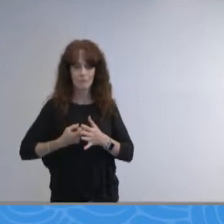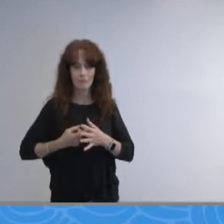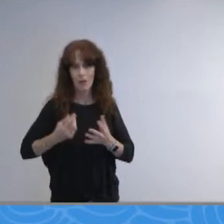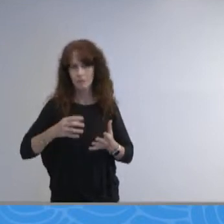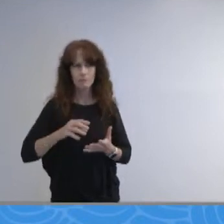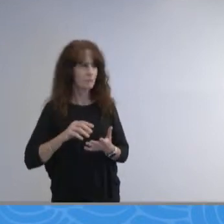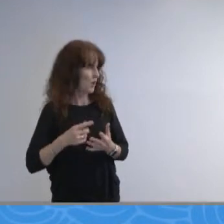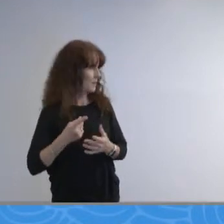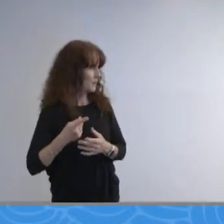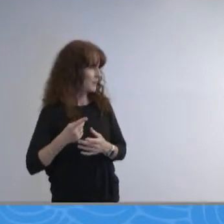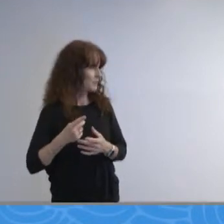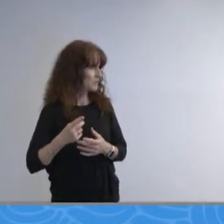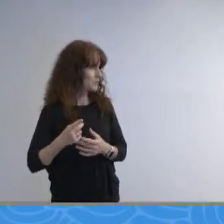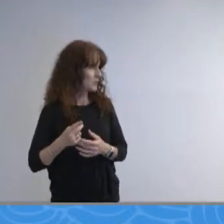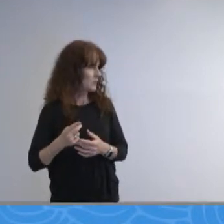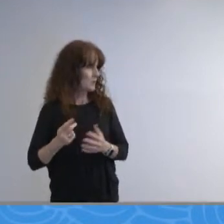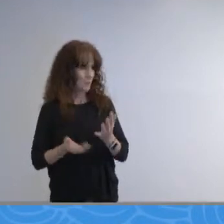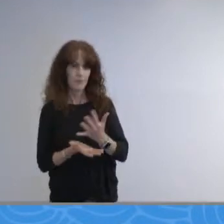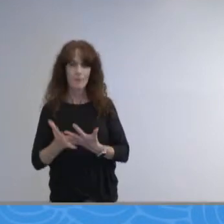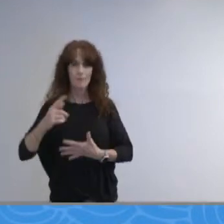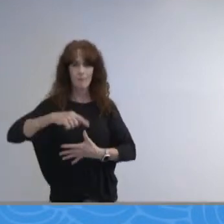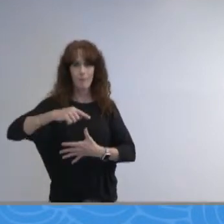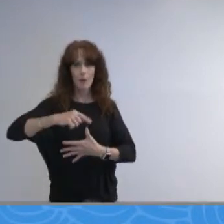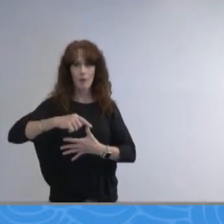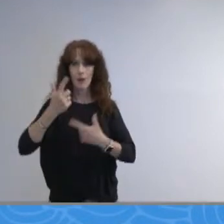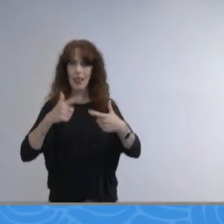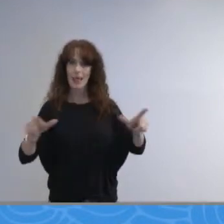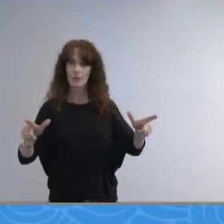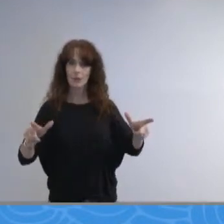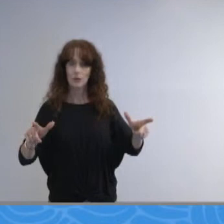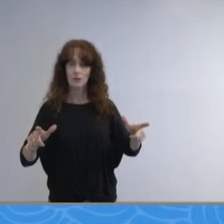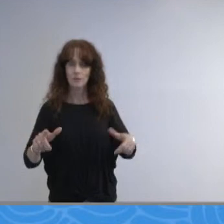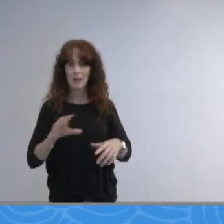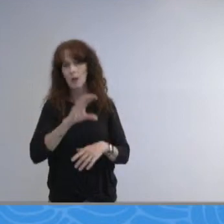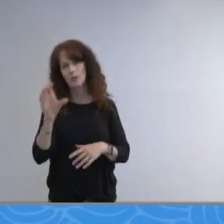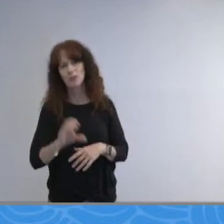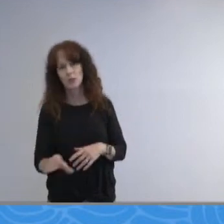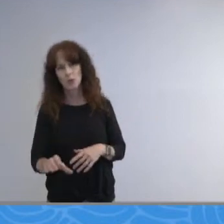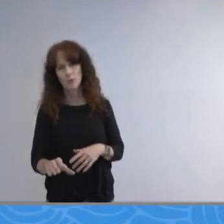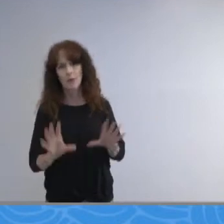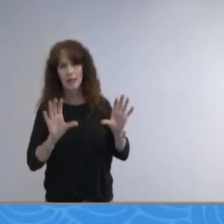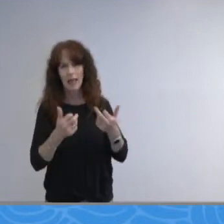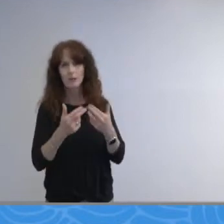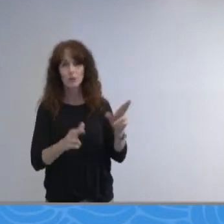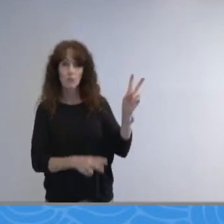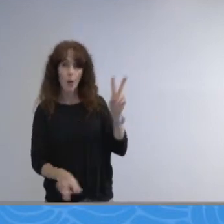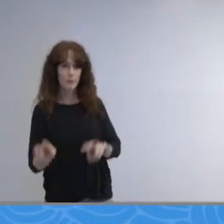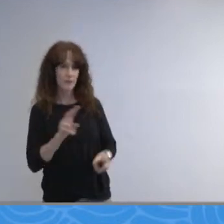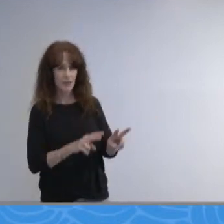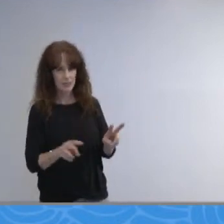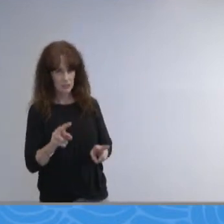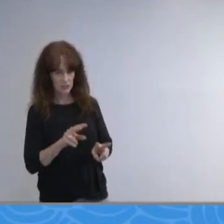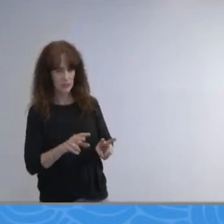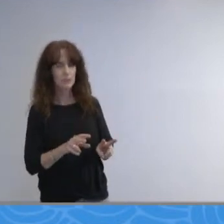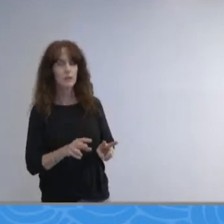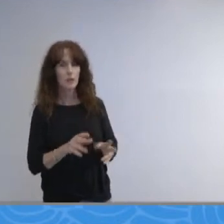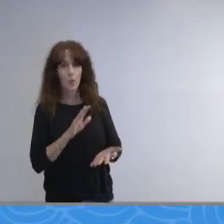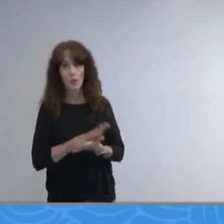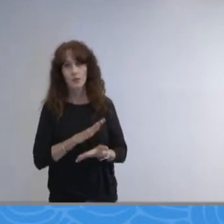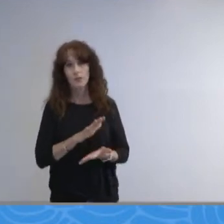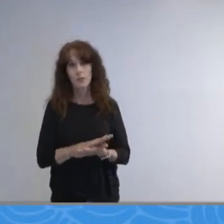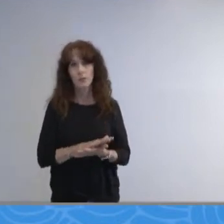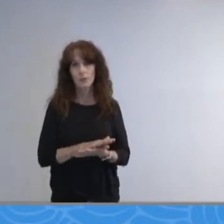One of the things that's become a little bit tricky with Zoom is there is the requirement of a classroom observation. With